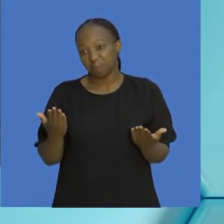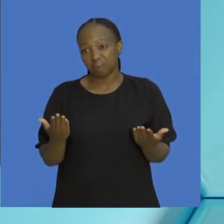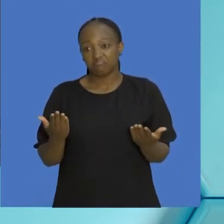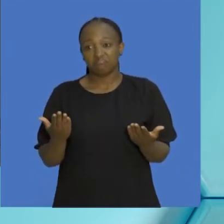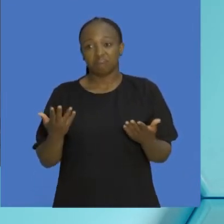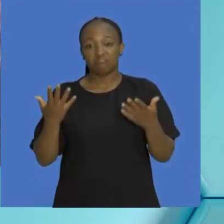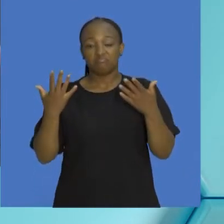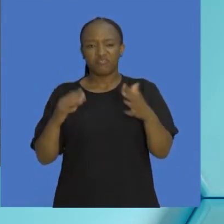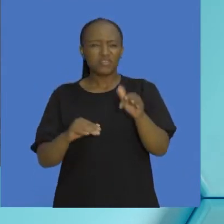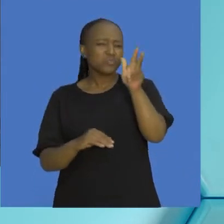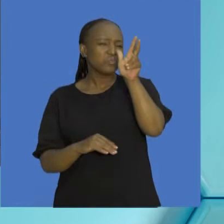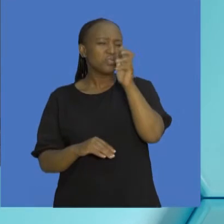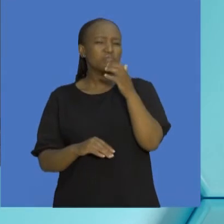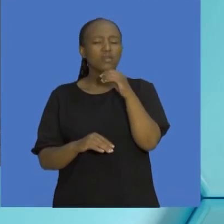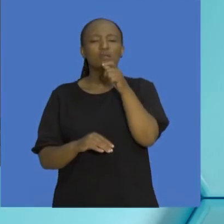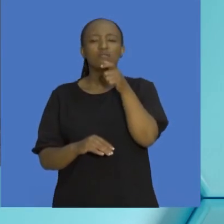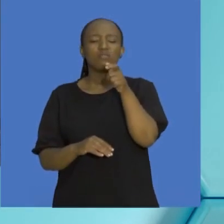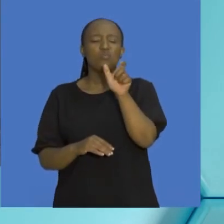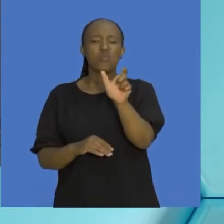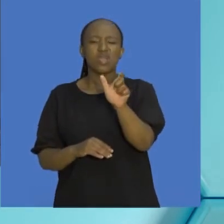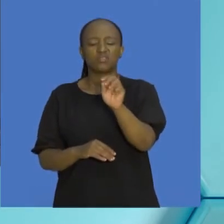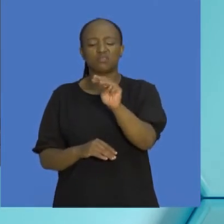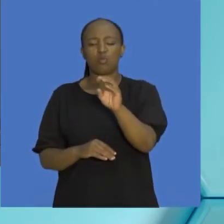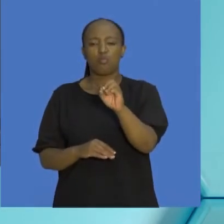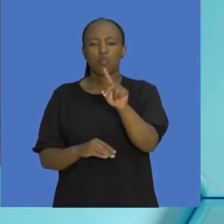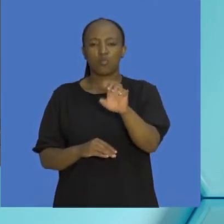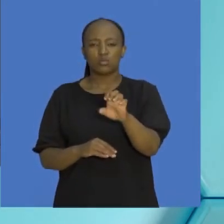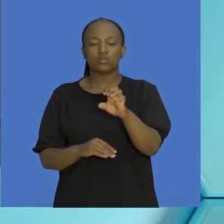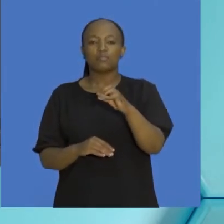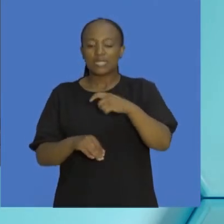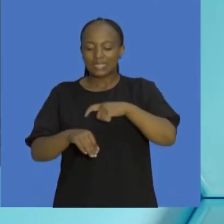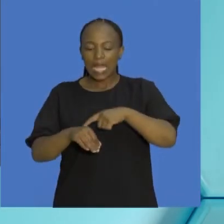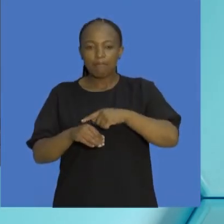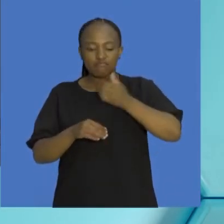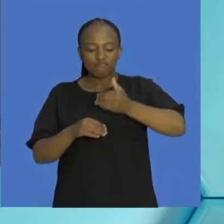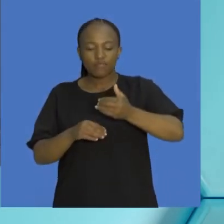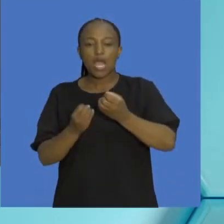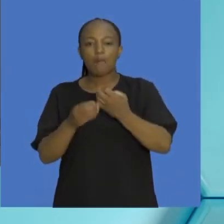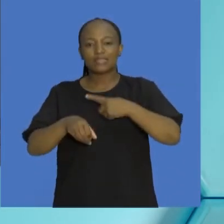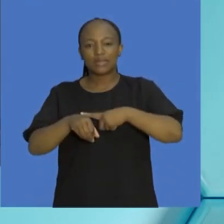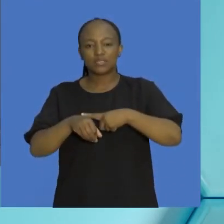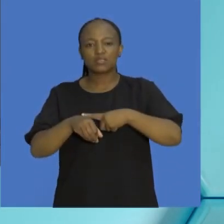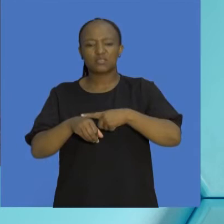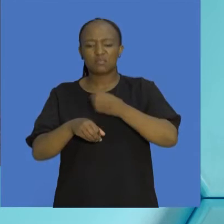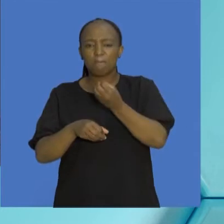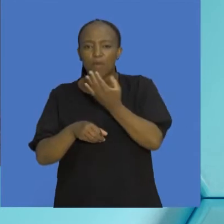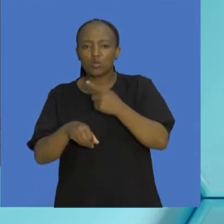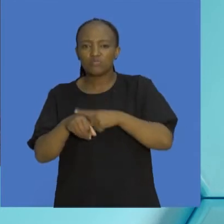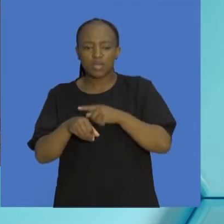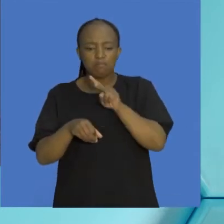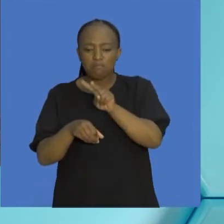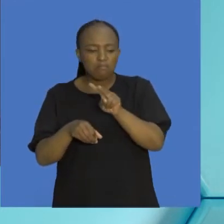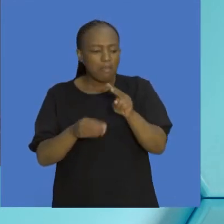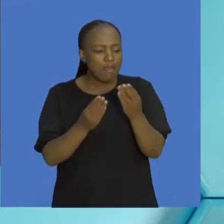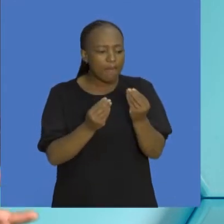Any idea? Have you heard of the term mode? The mode is the most occurring. Okay. What